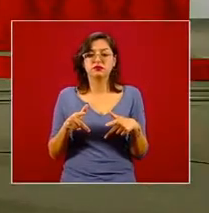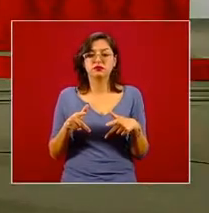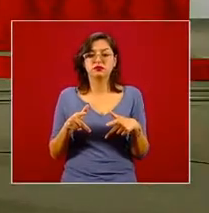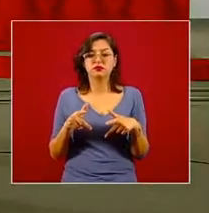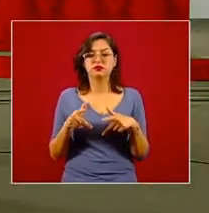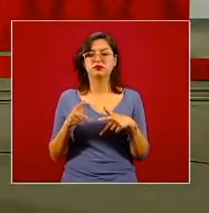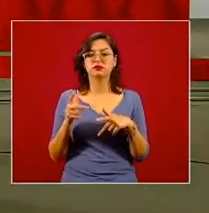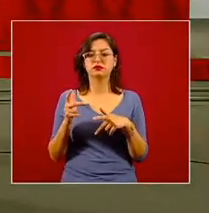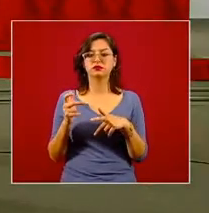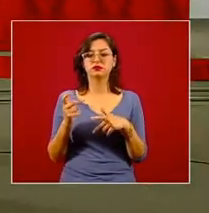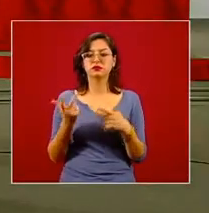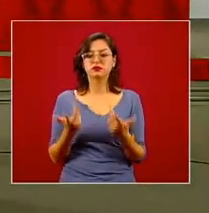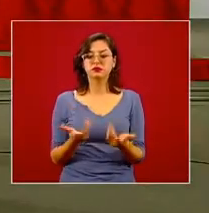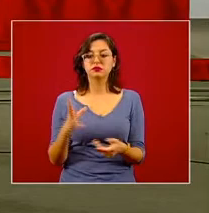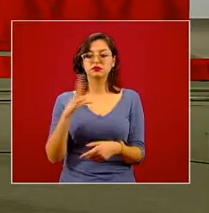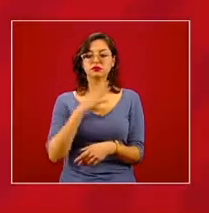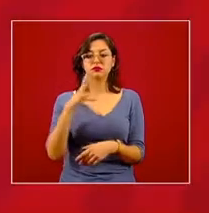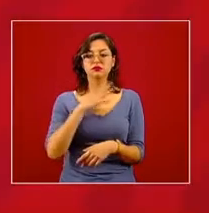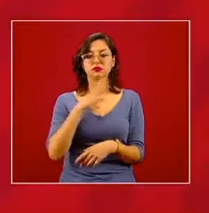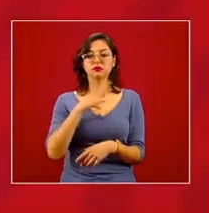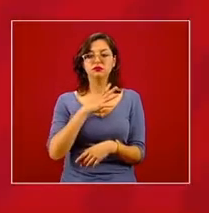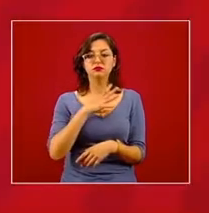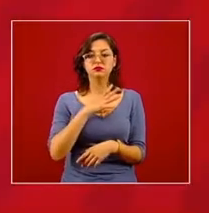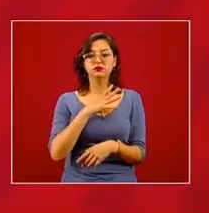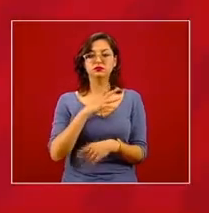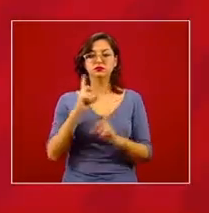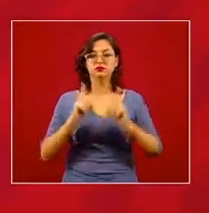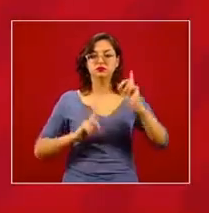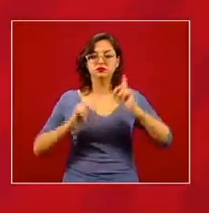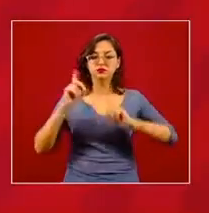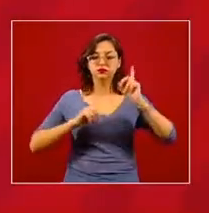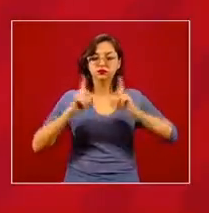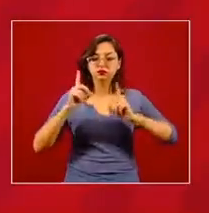physician. It could be, in some cases, someone